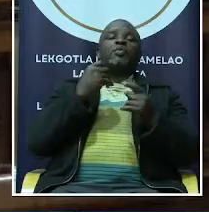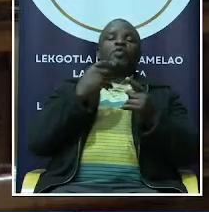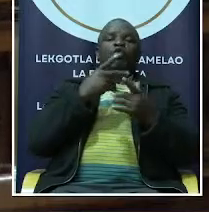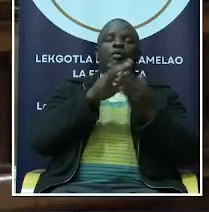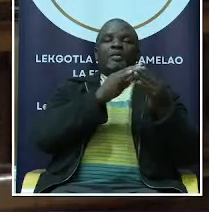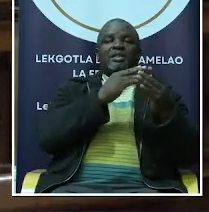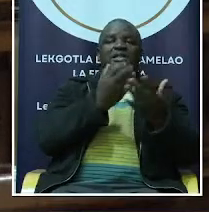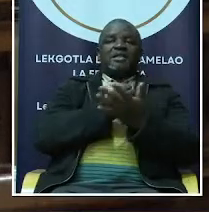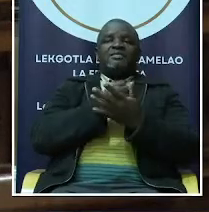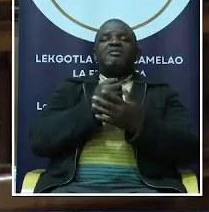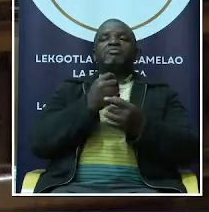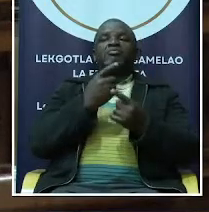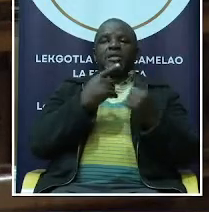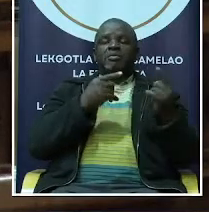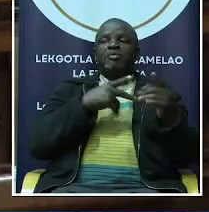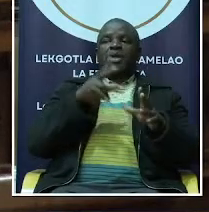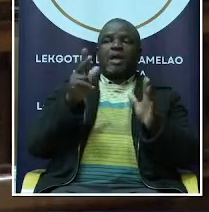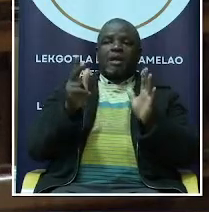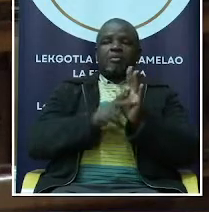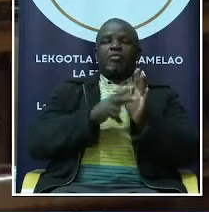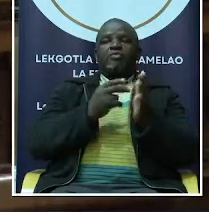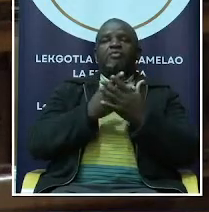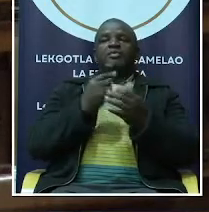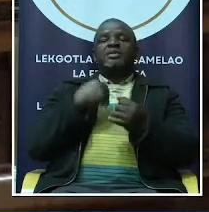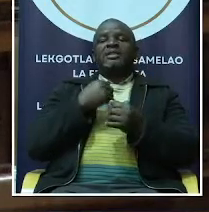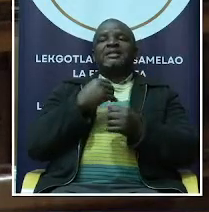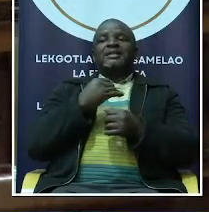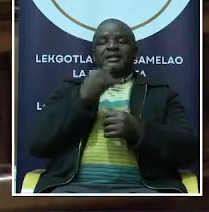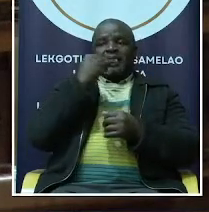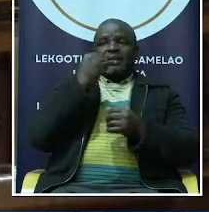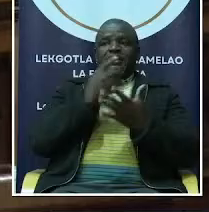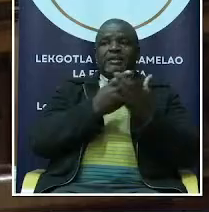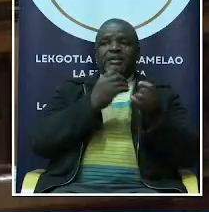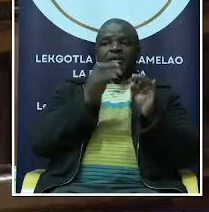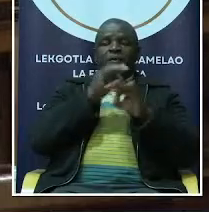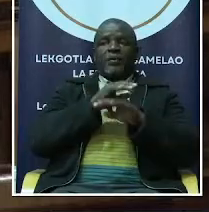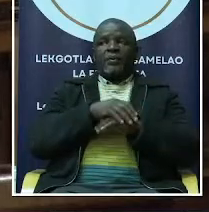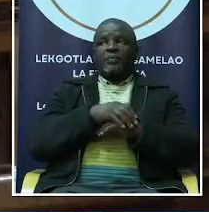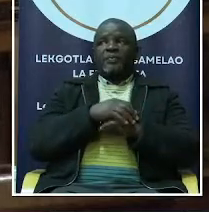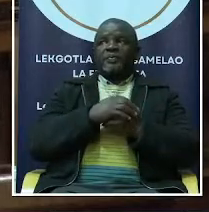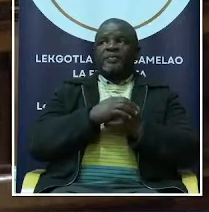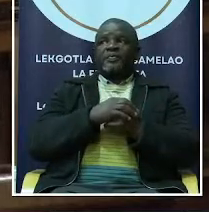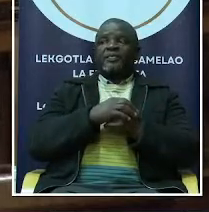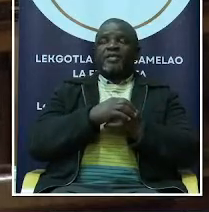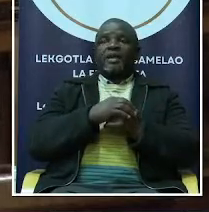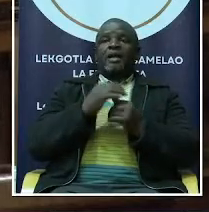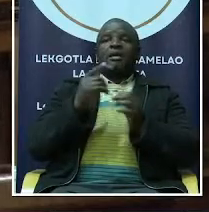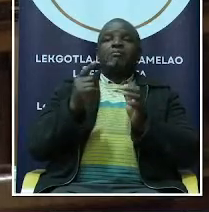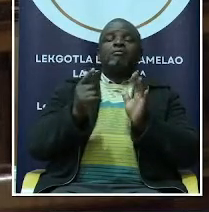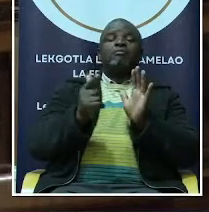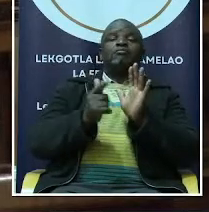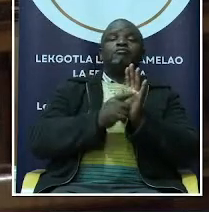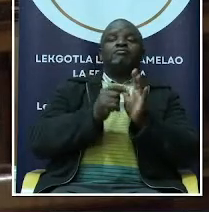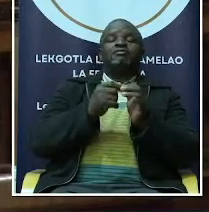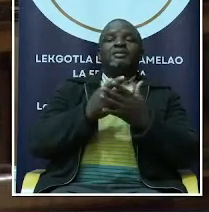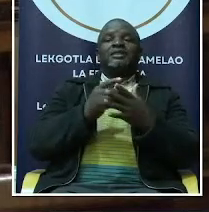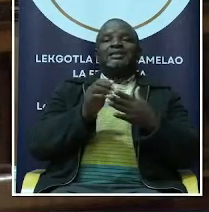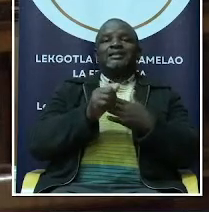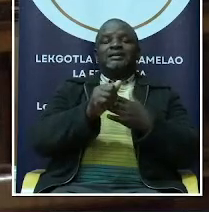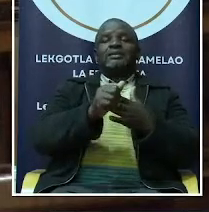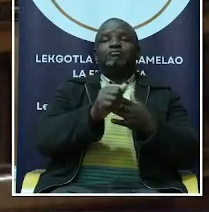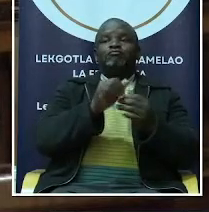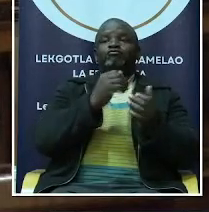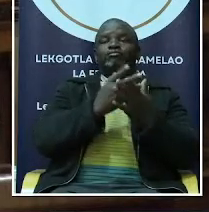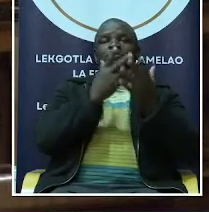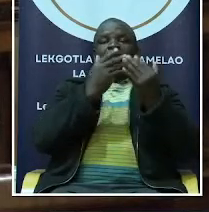community safety, and adopt zero tolerance for drug trafficking. This legislature must lead by allocating adequate